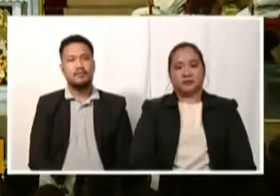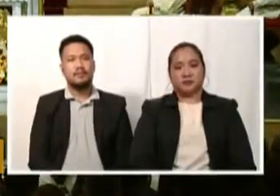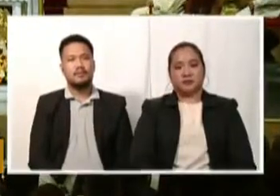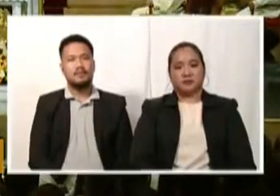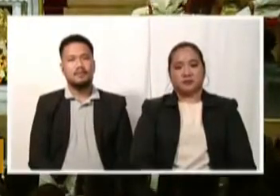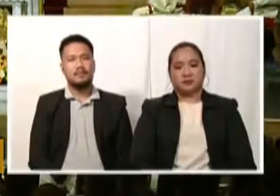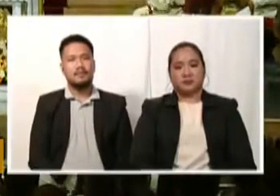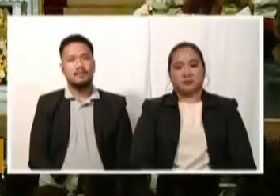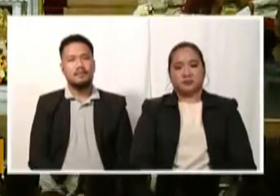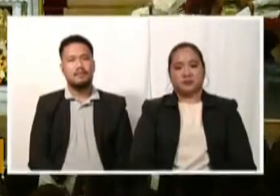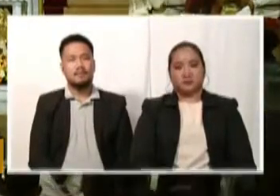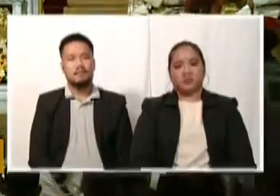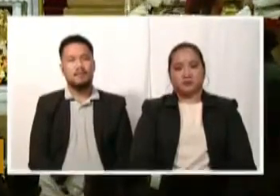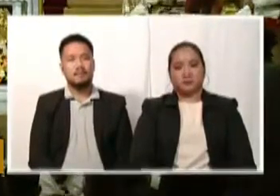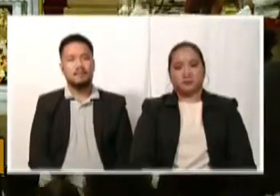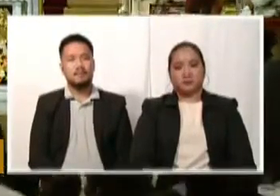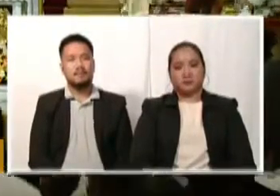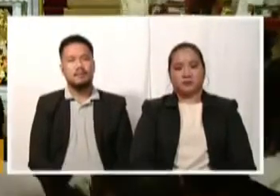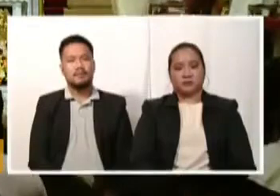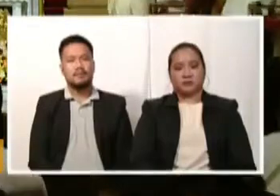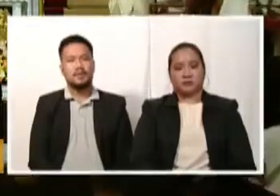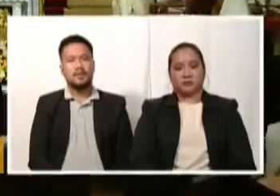stand.